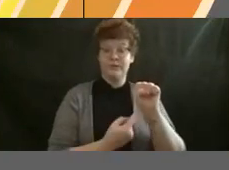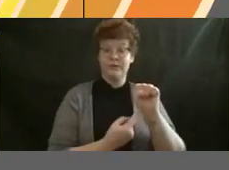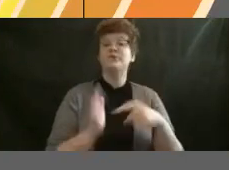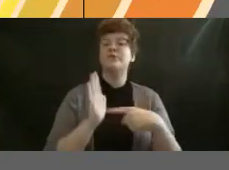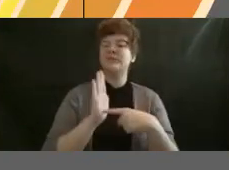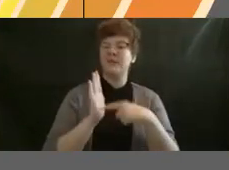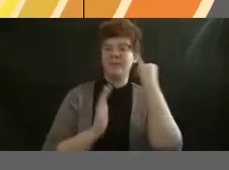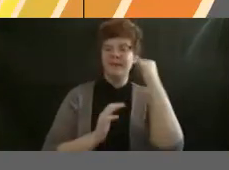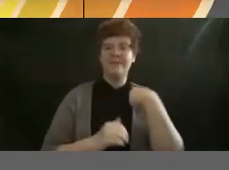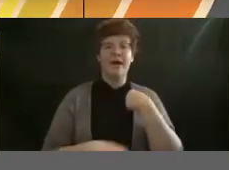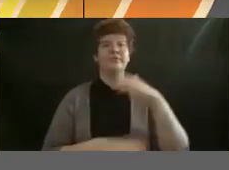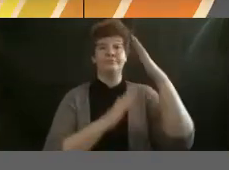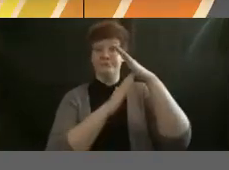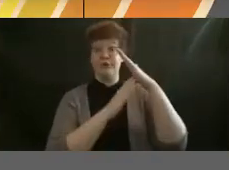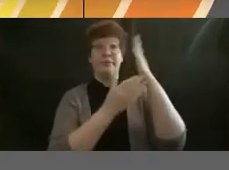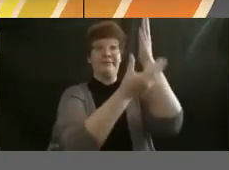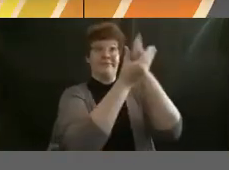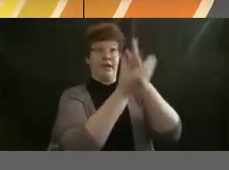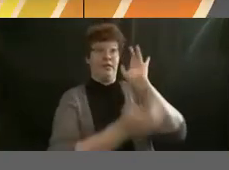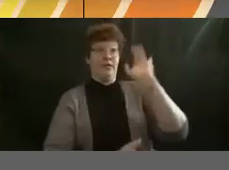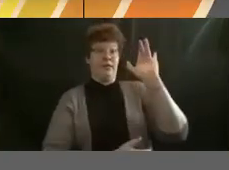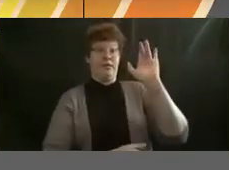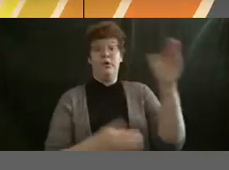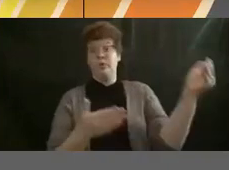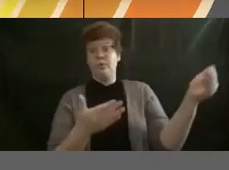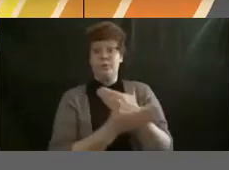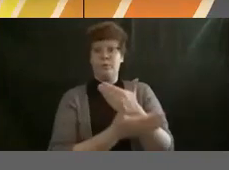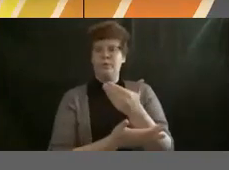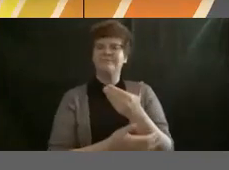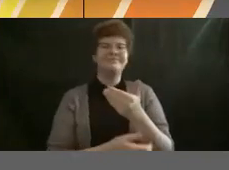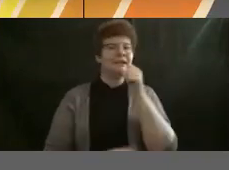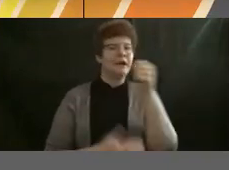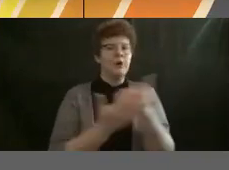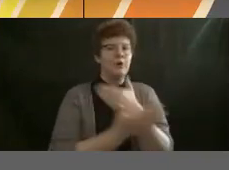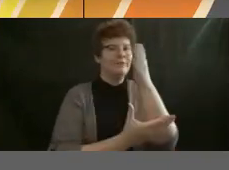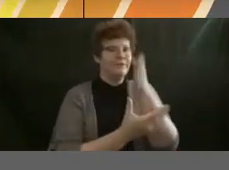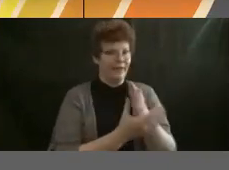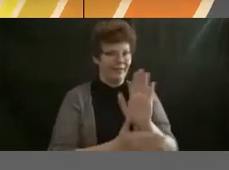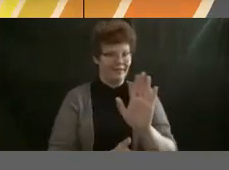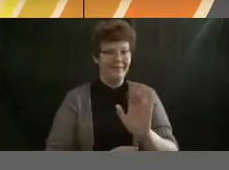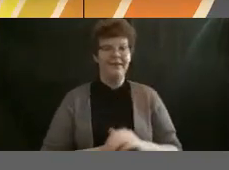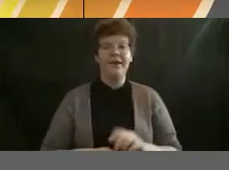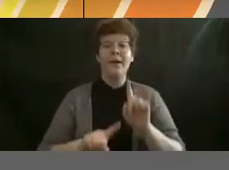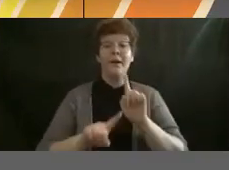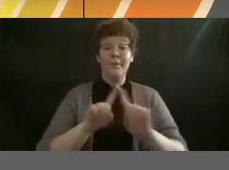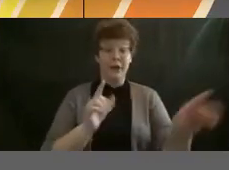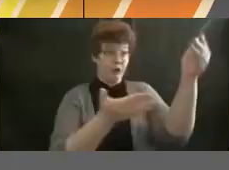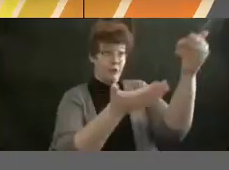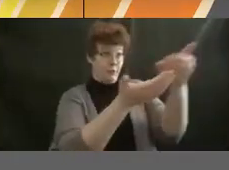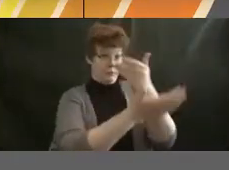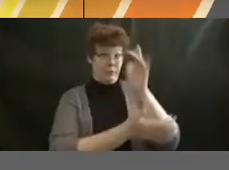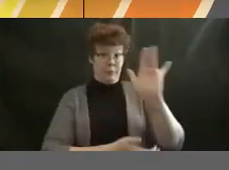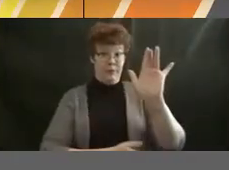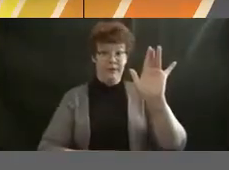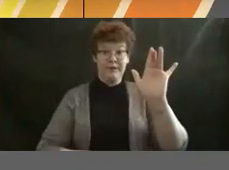New, I'm not going to create a new file, but you'll notice over here where my mouse is, or